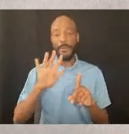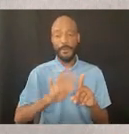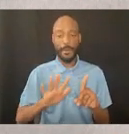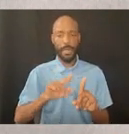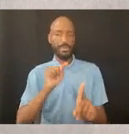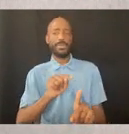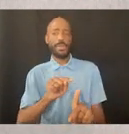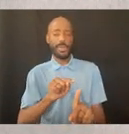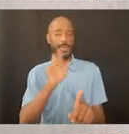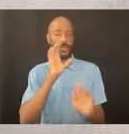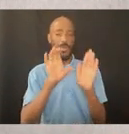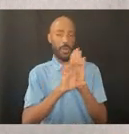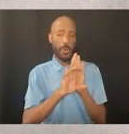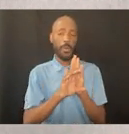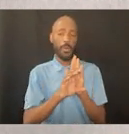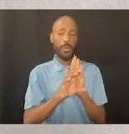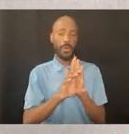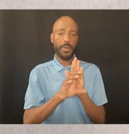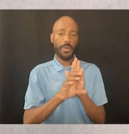I actually was